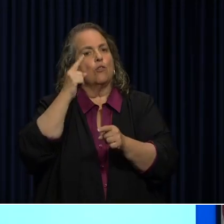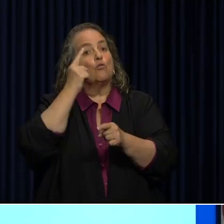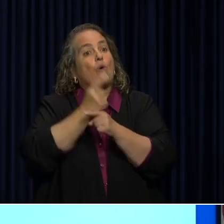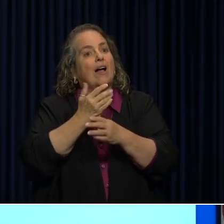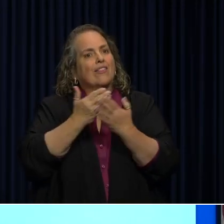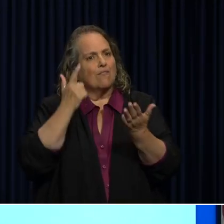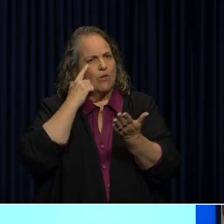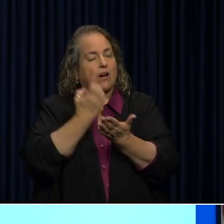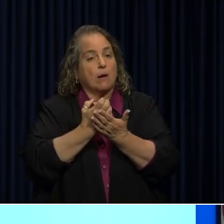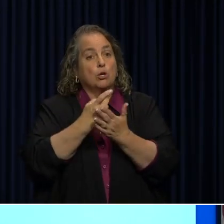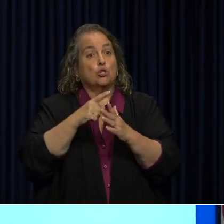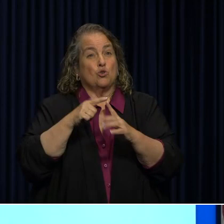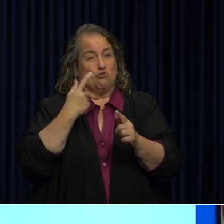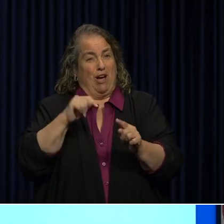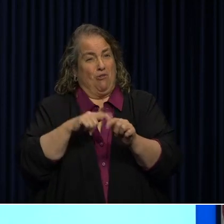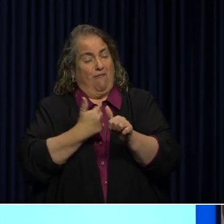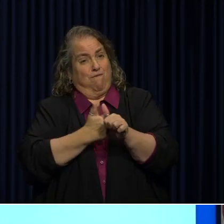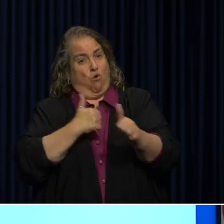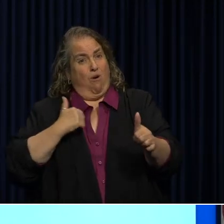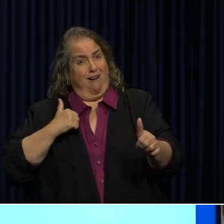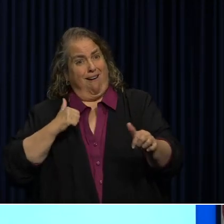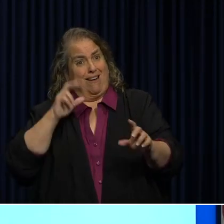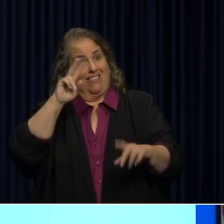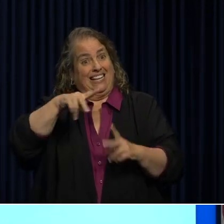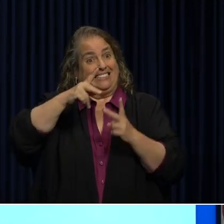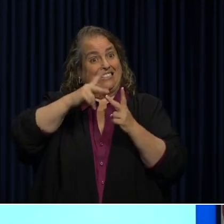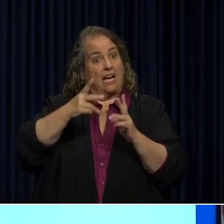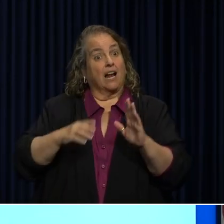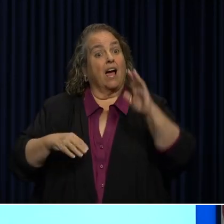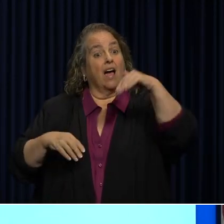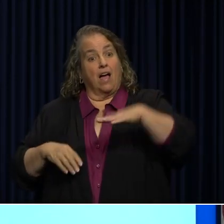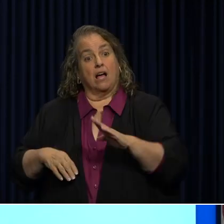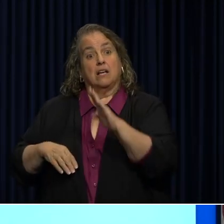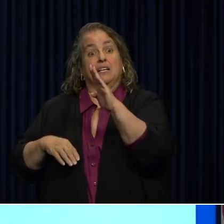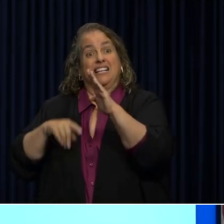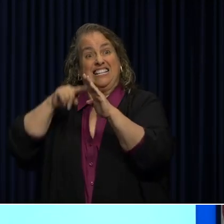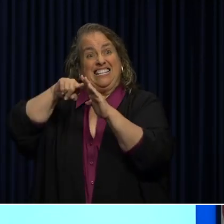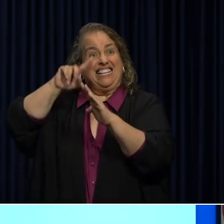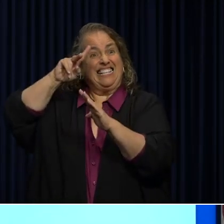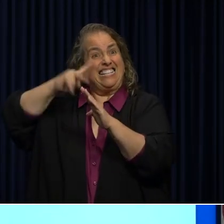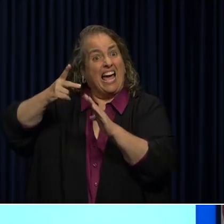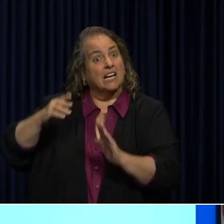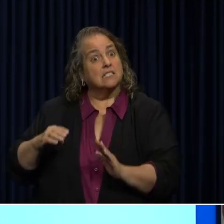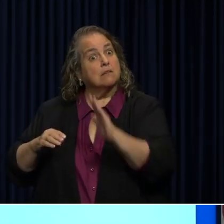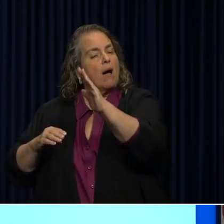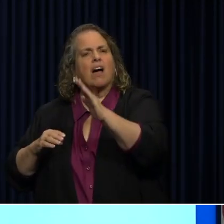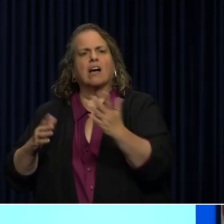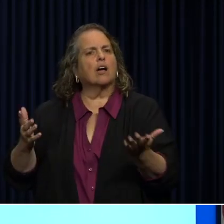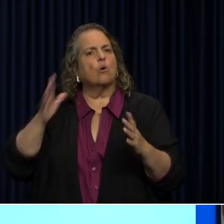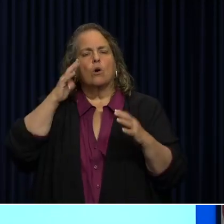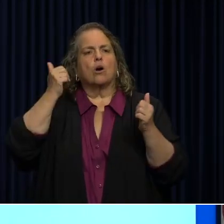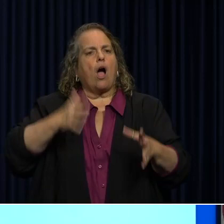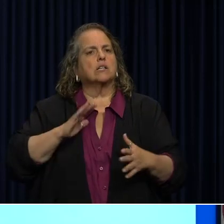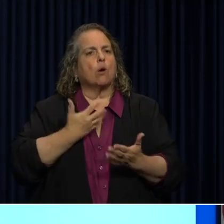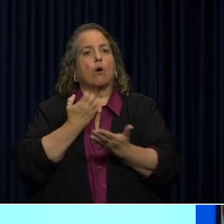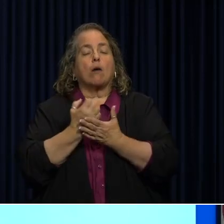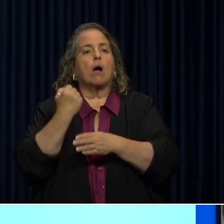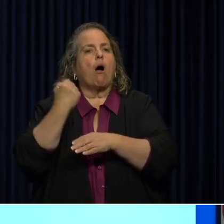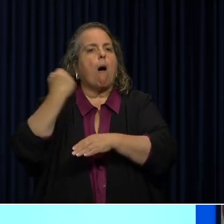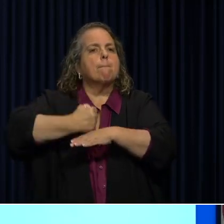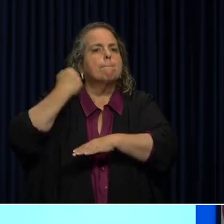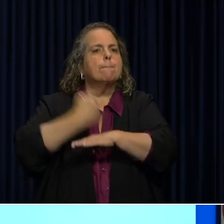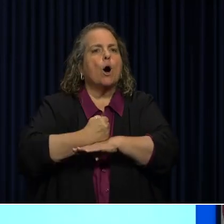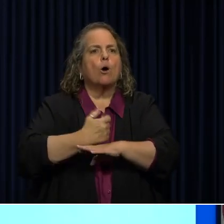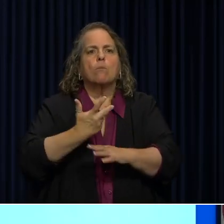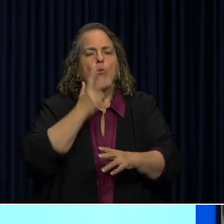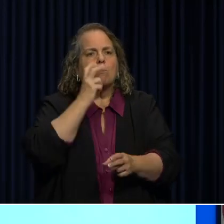spike will restore our economy faster, and a second spike will cause significant damage